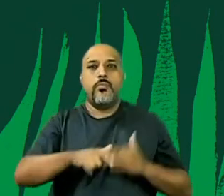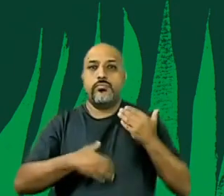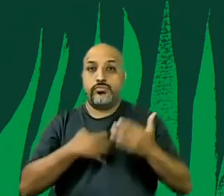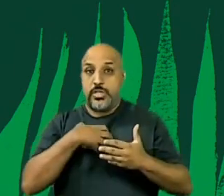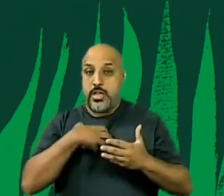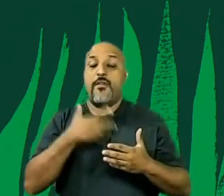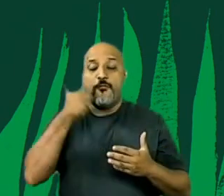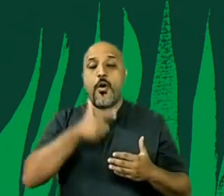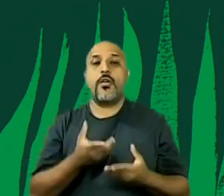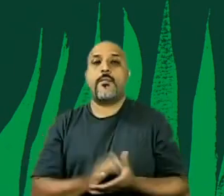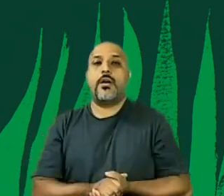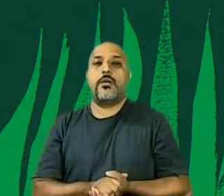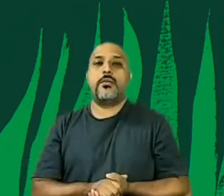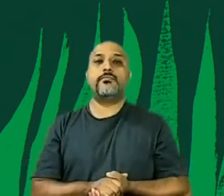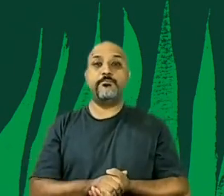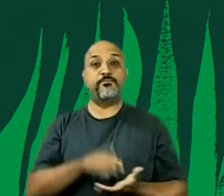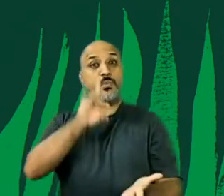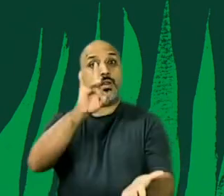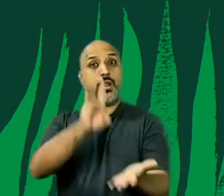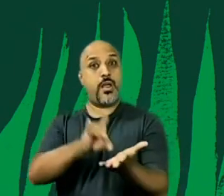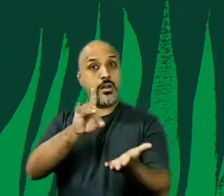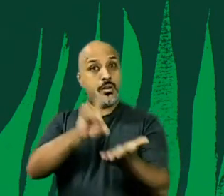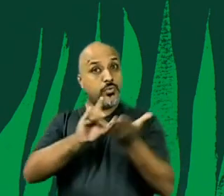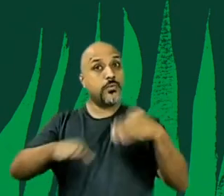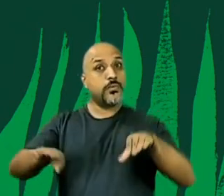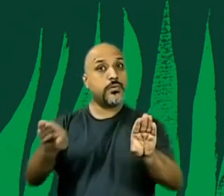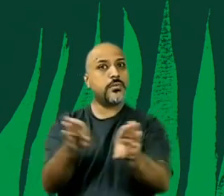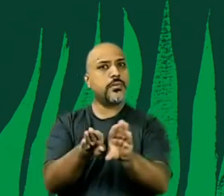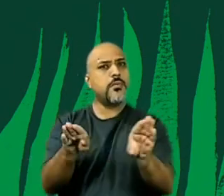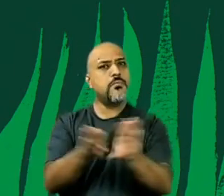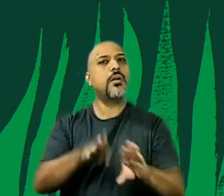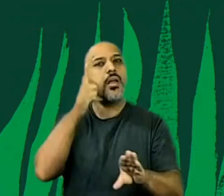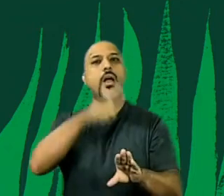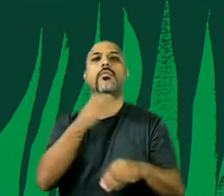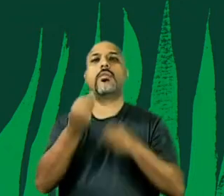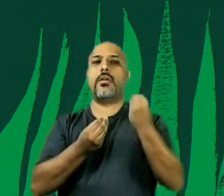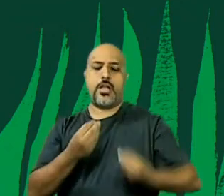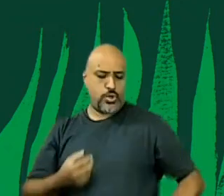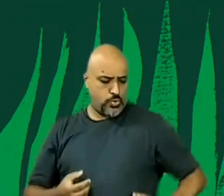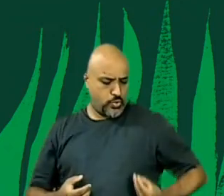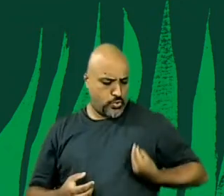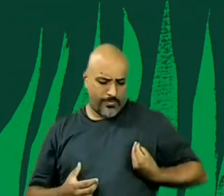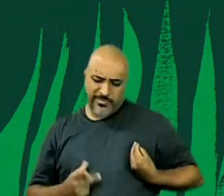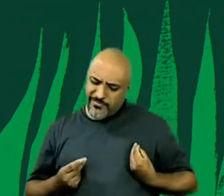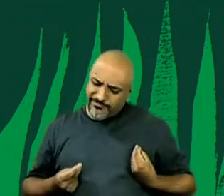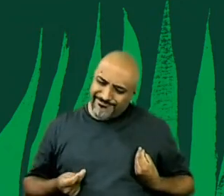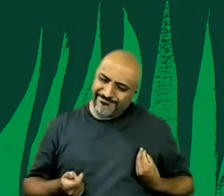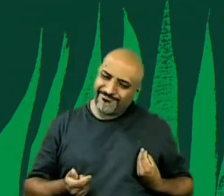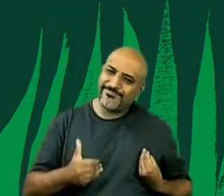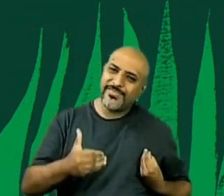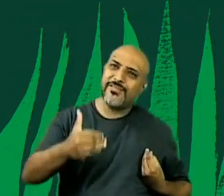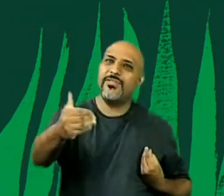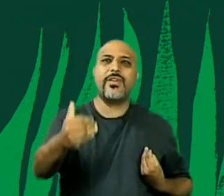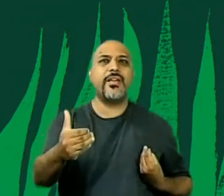how it guaranteed as well the survival